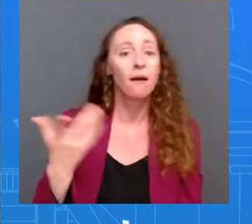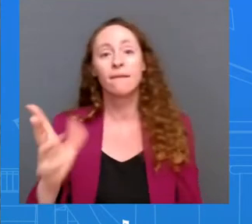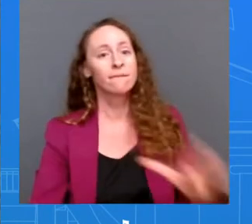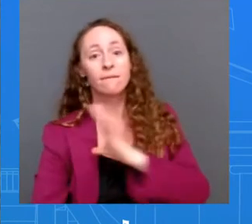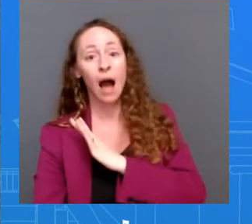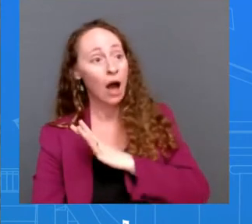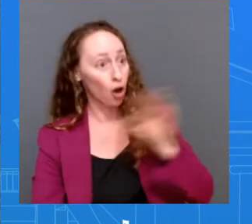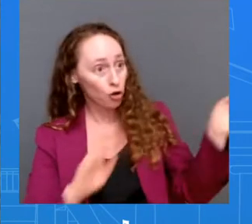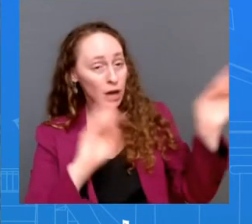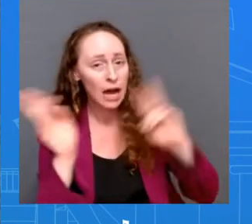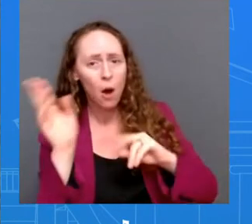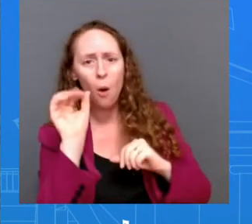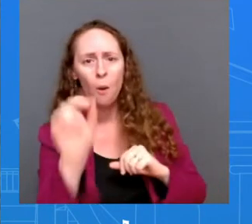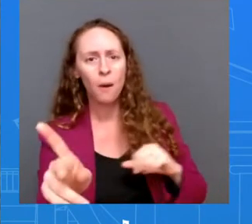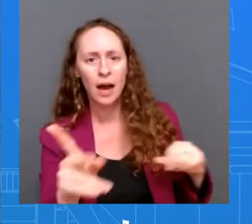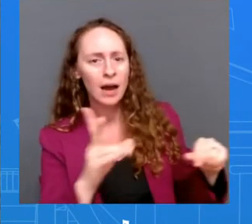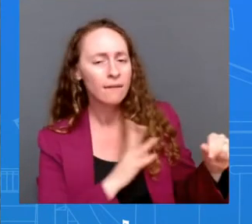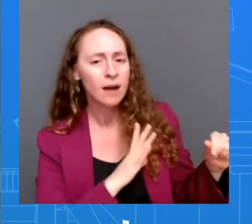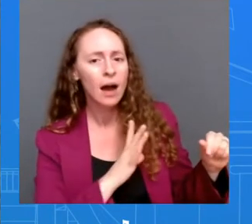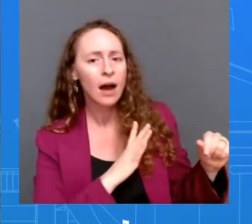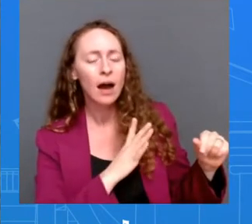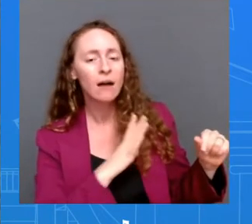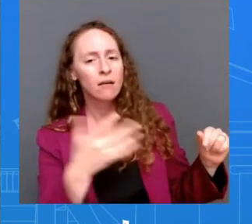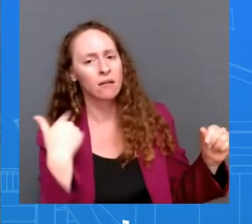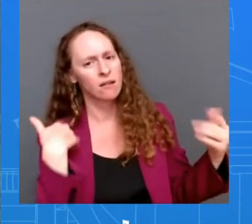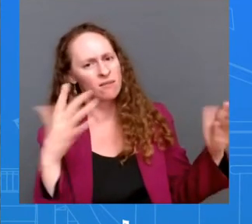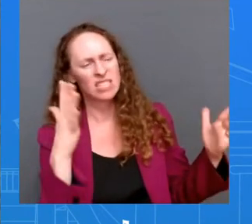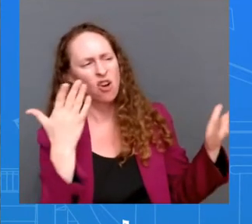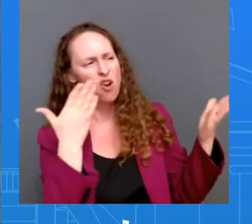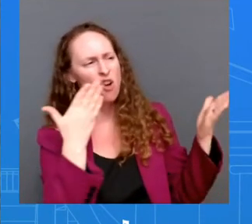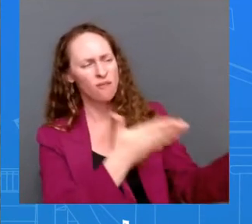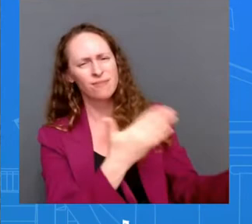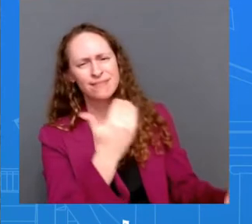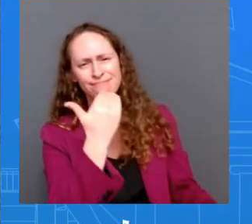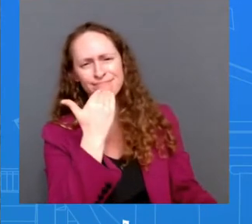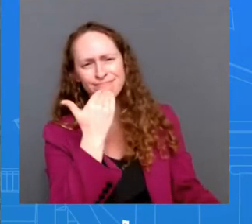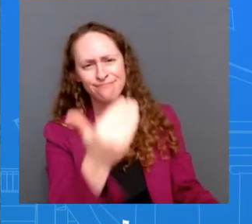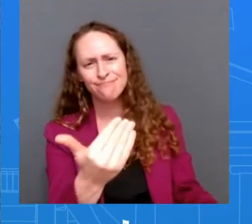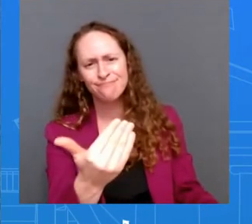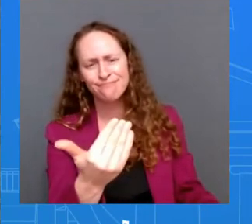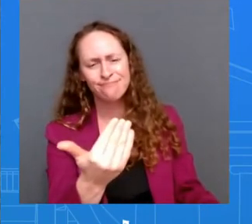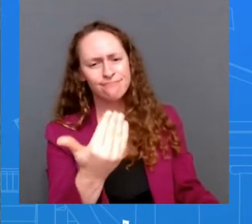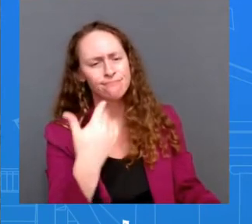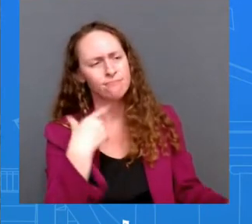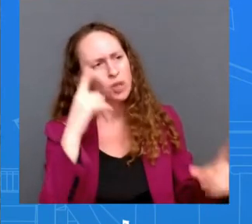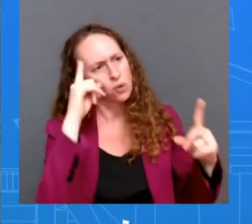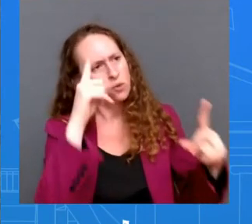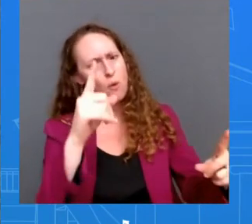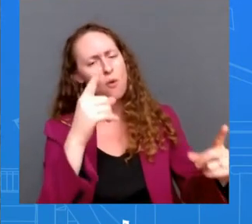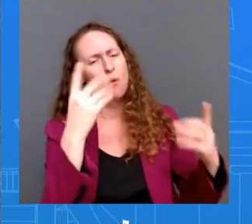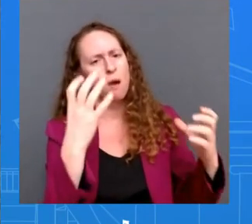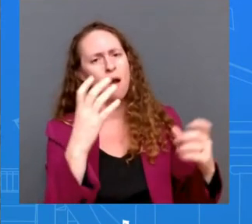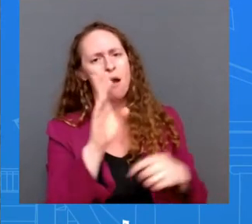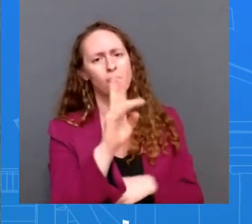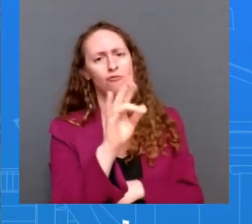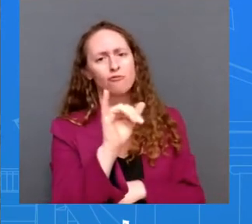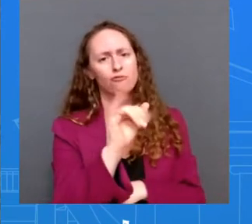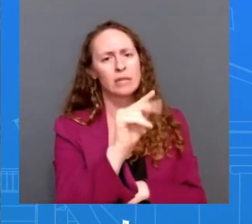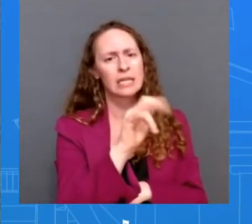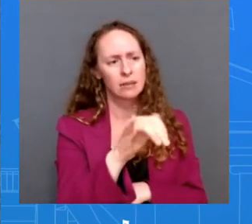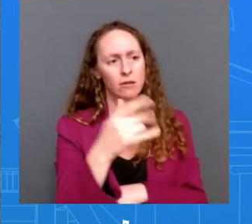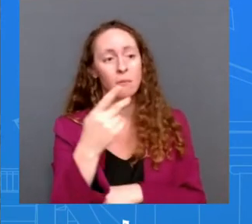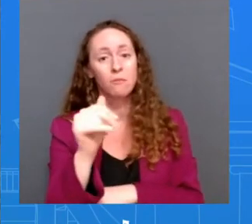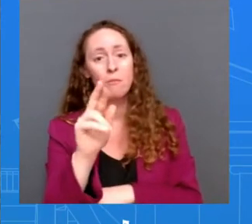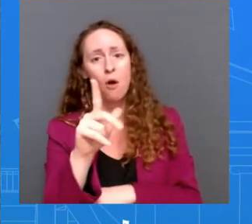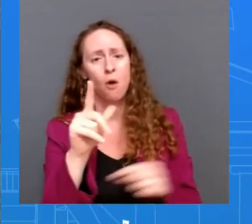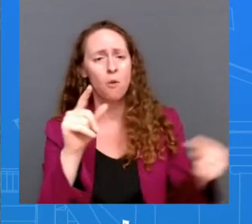one, and it'll help bring Paul and Brittany home. And if this is what it's gonna take to get them to yes, then